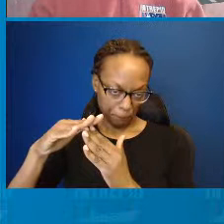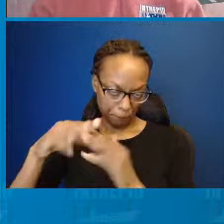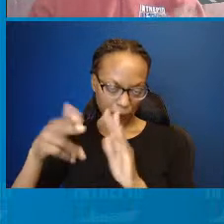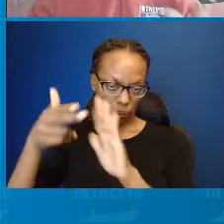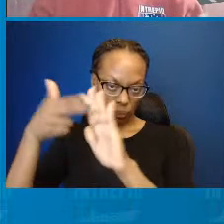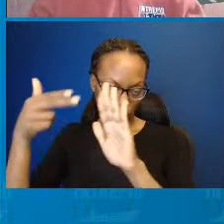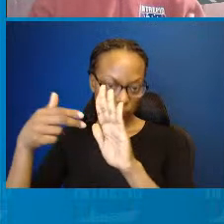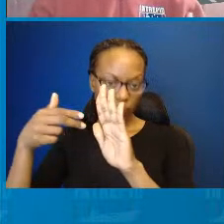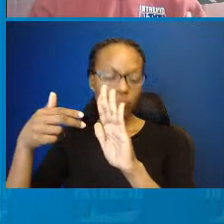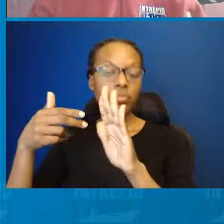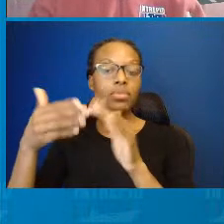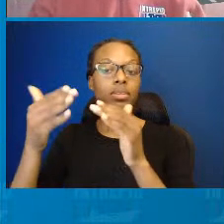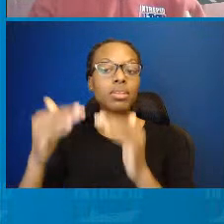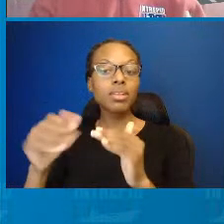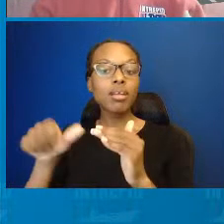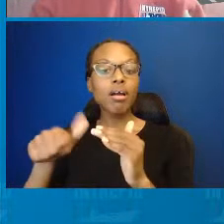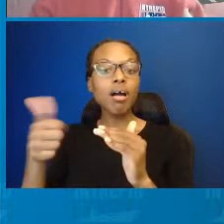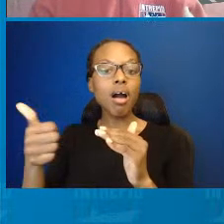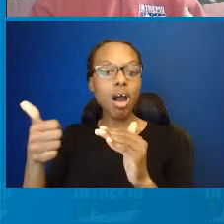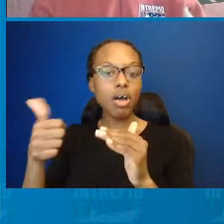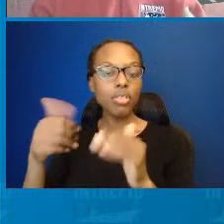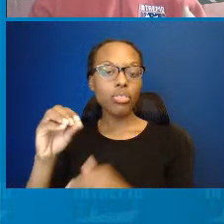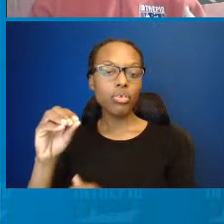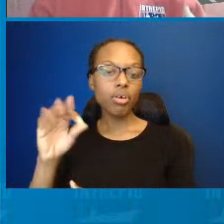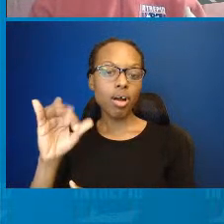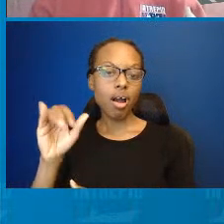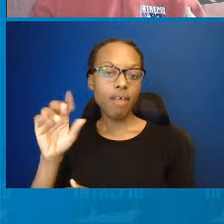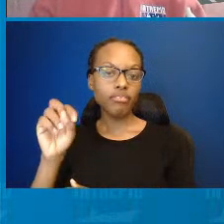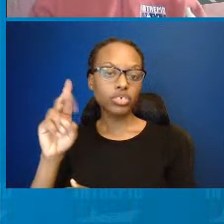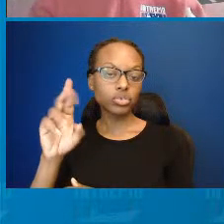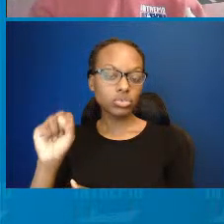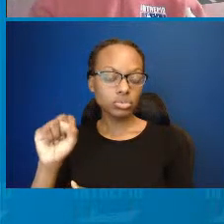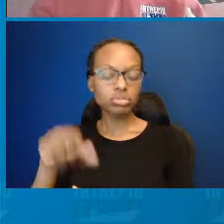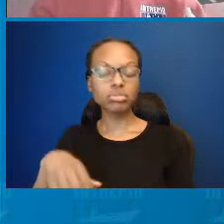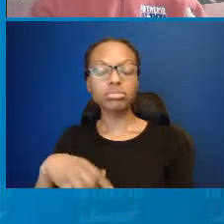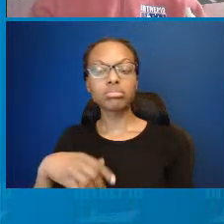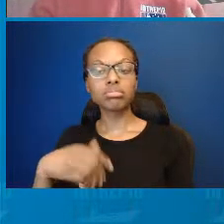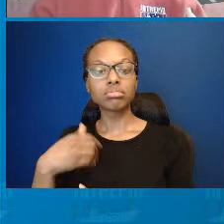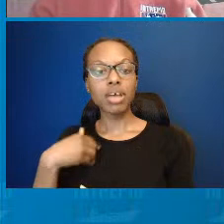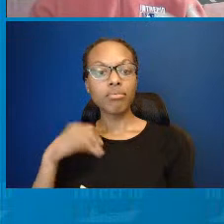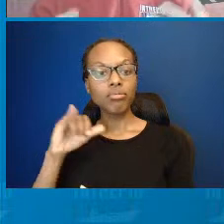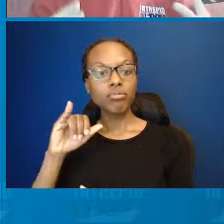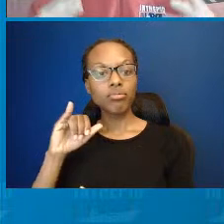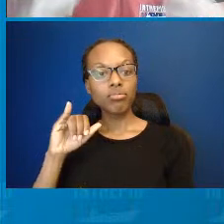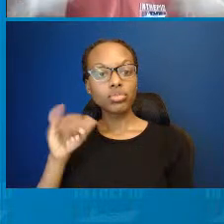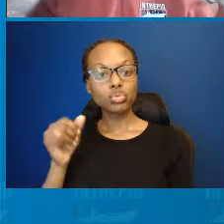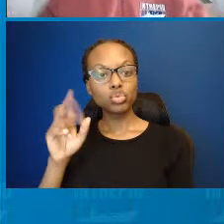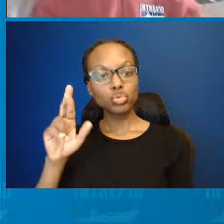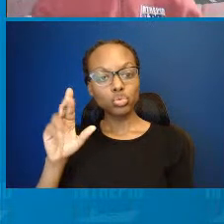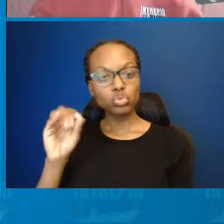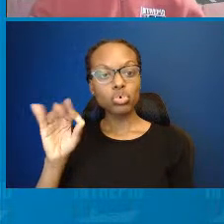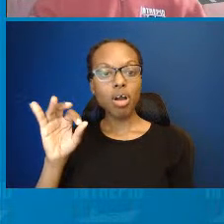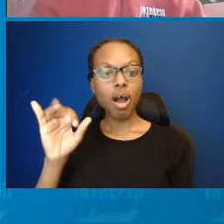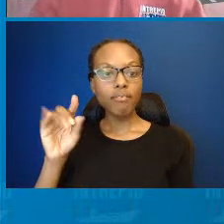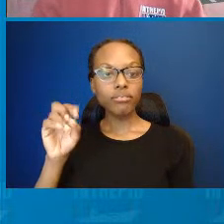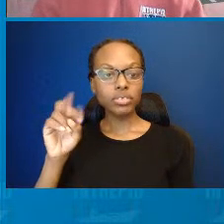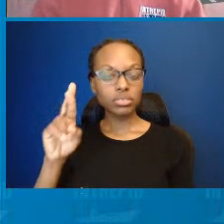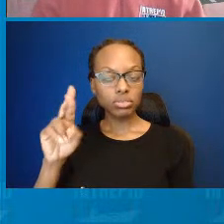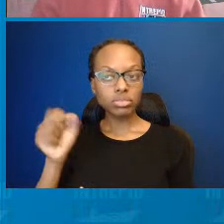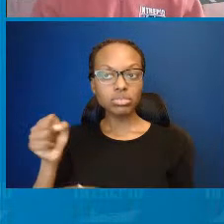some other commissioned officers, your junior officers who were